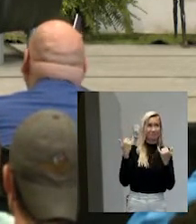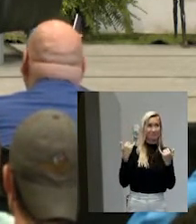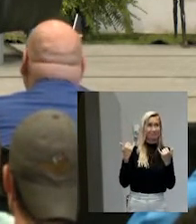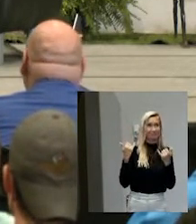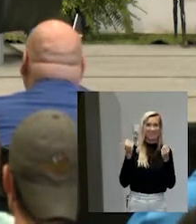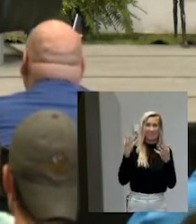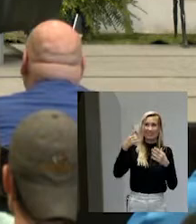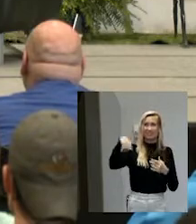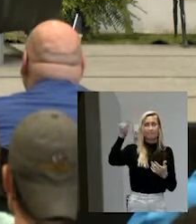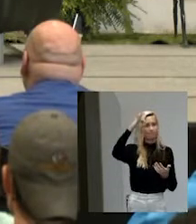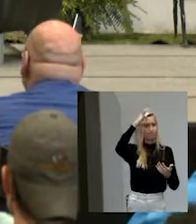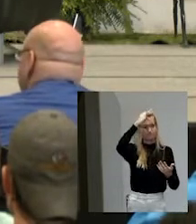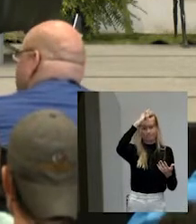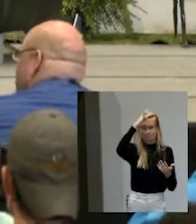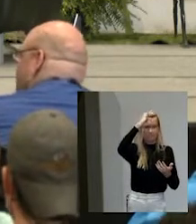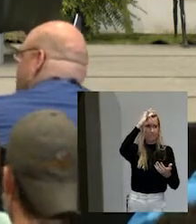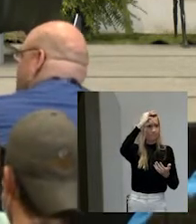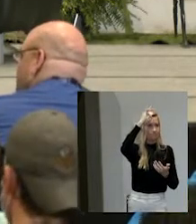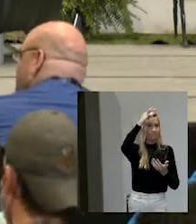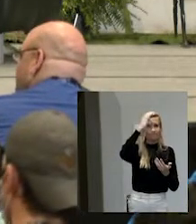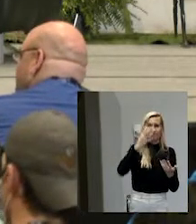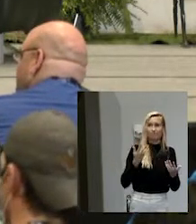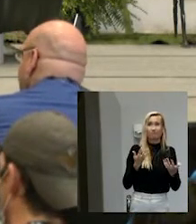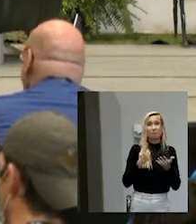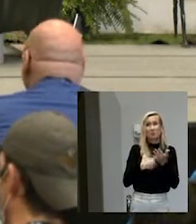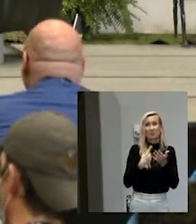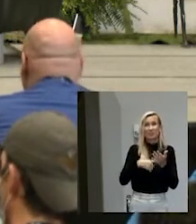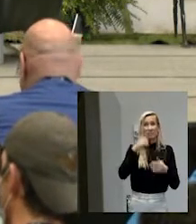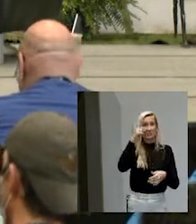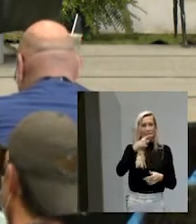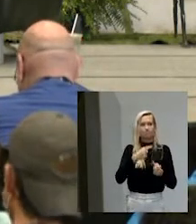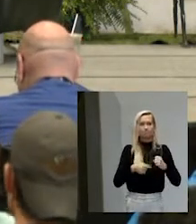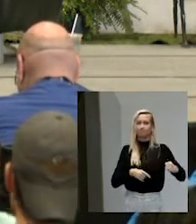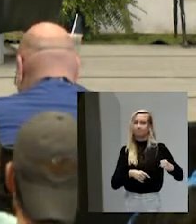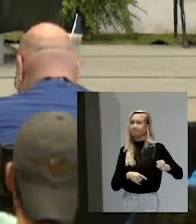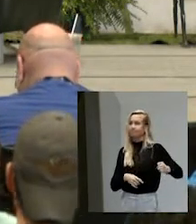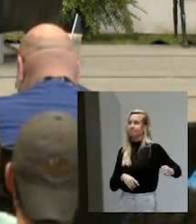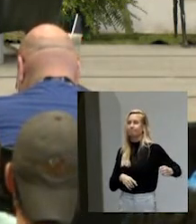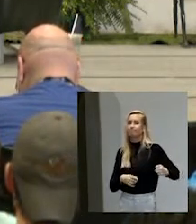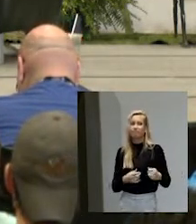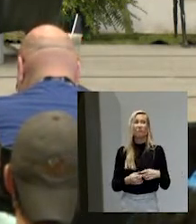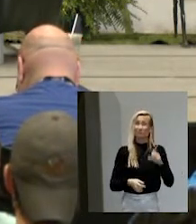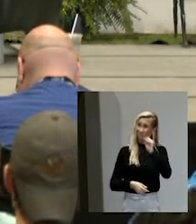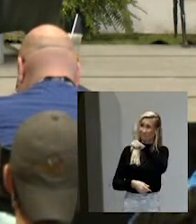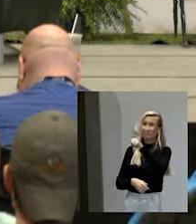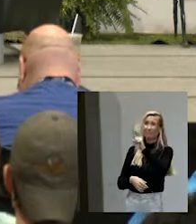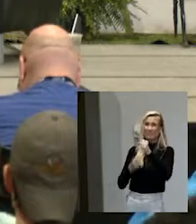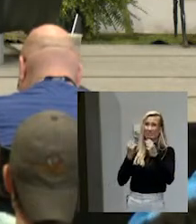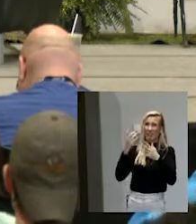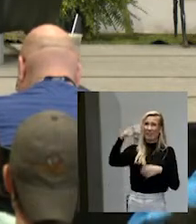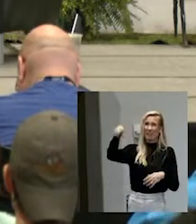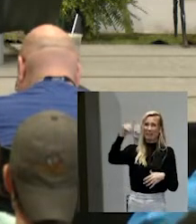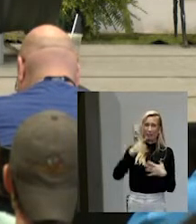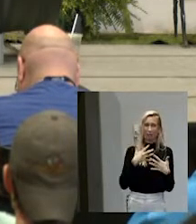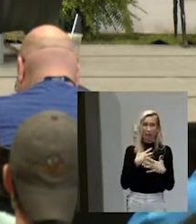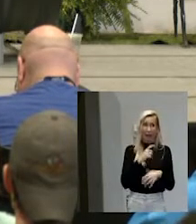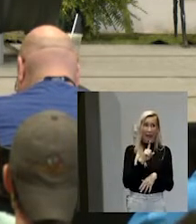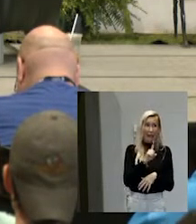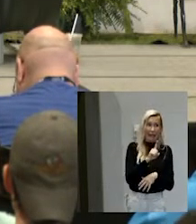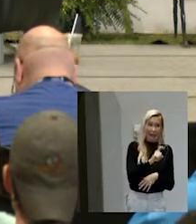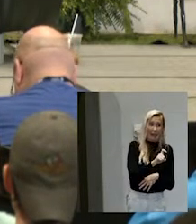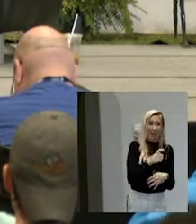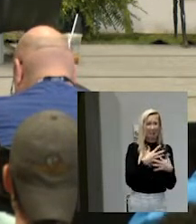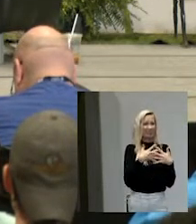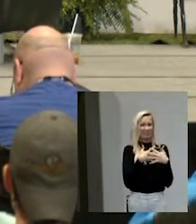aware. Sometimes they don't want to be aware. Yeah, a lot of people are scared to ask. Something I learned as an adult, people are scared to